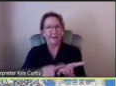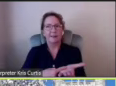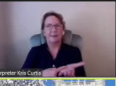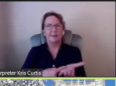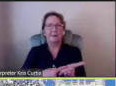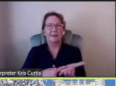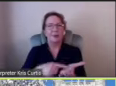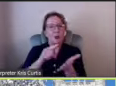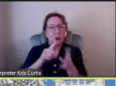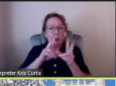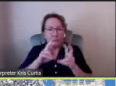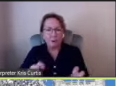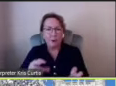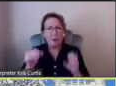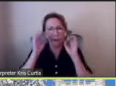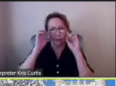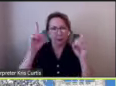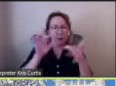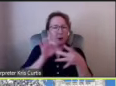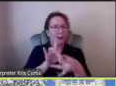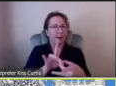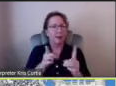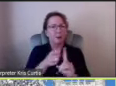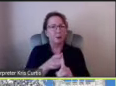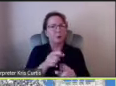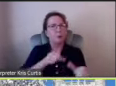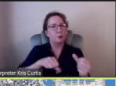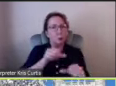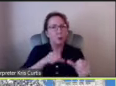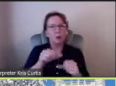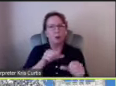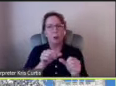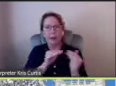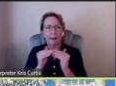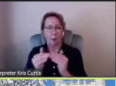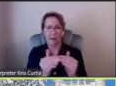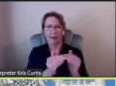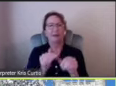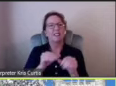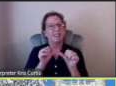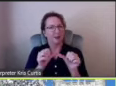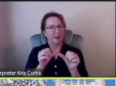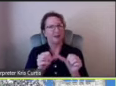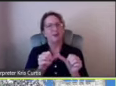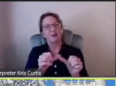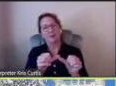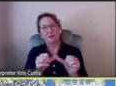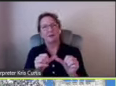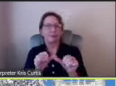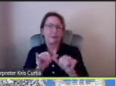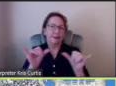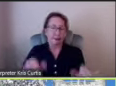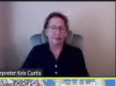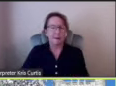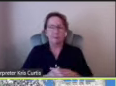research and education relating to social equity in sustainable urban infrastructure systems. And I want to acknowledge